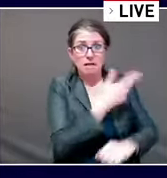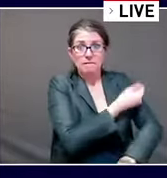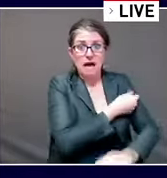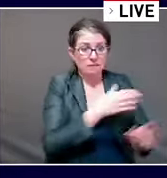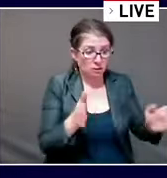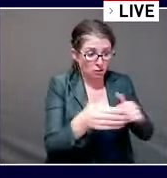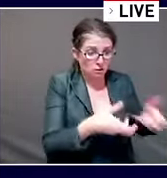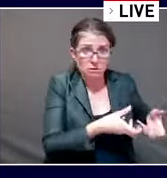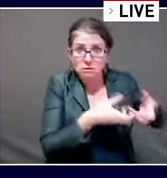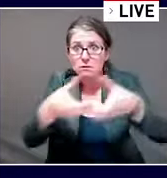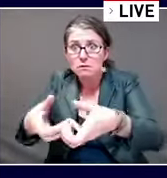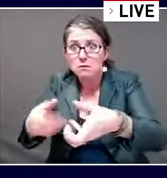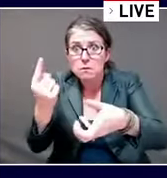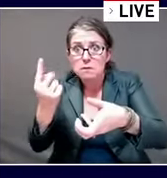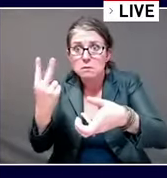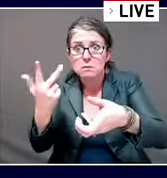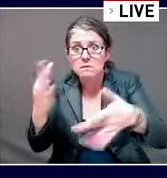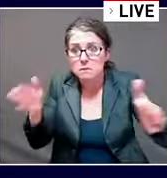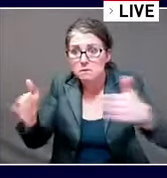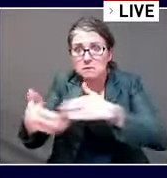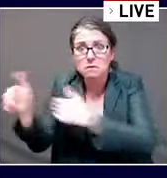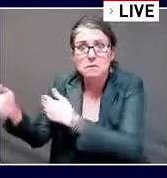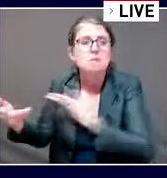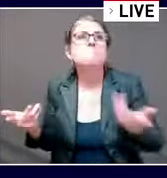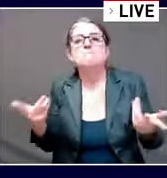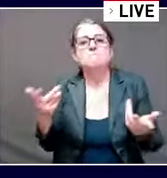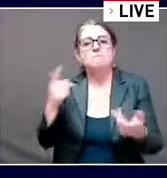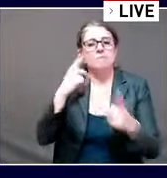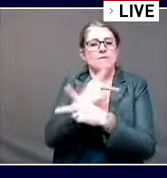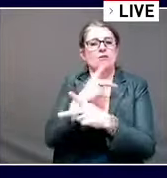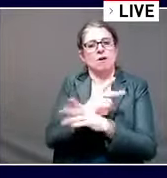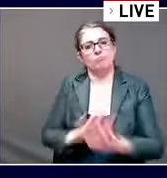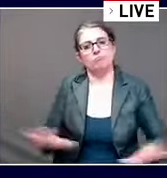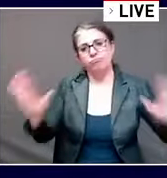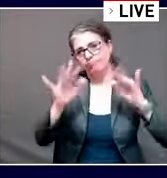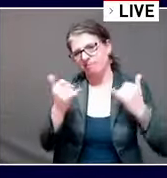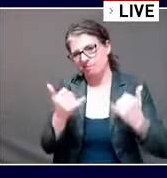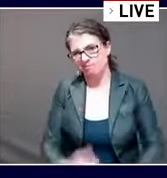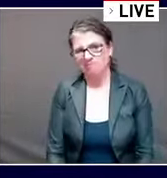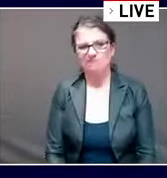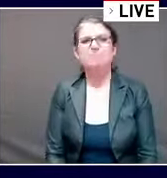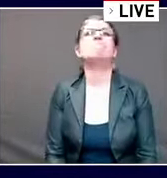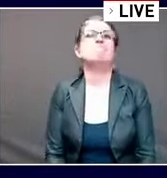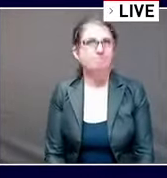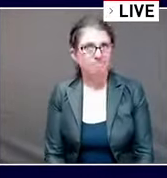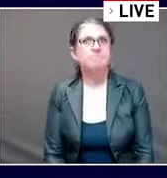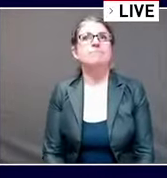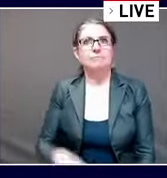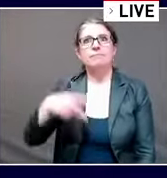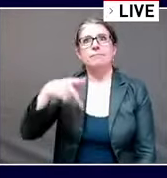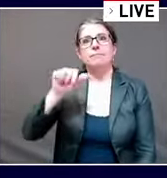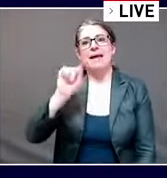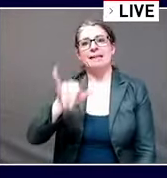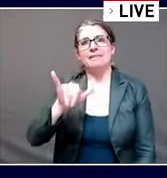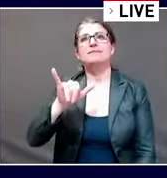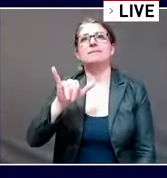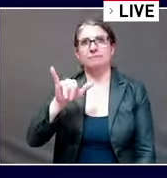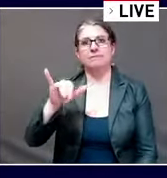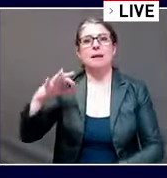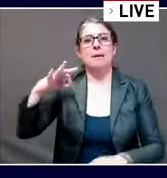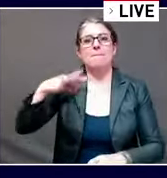I'm going to turn next to Patty White at Maine Public. Thanks, Dr. Shah. For the outbreaks, the 14 outbreaks that you've opened within the